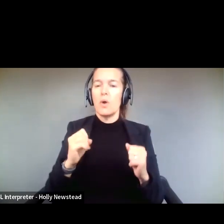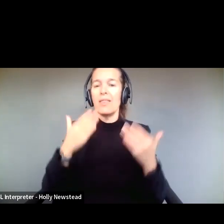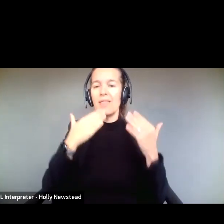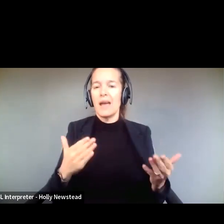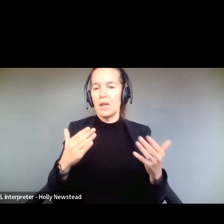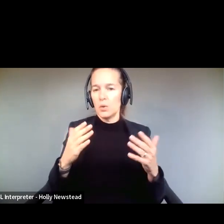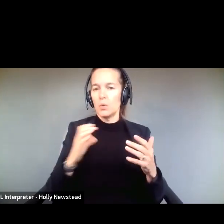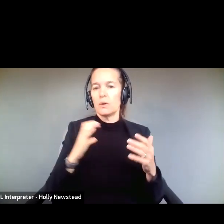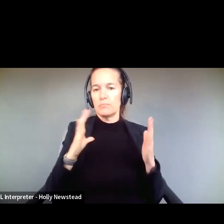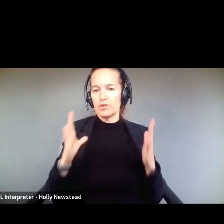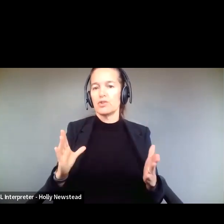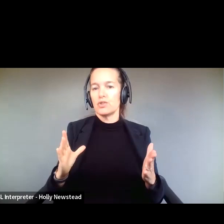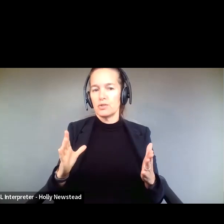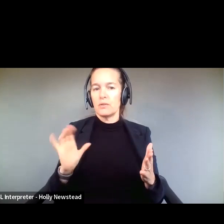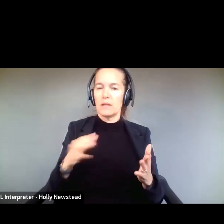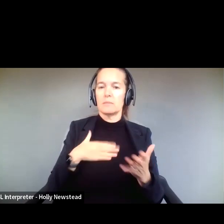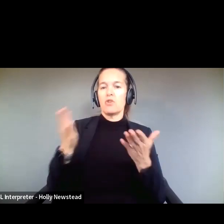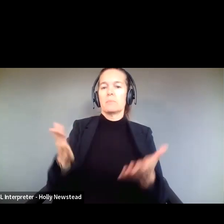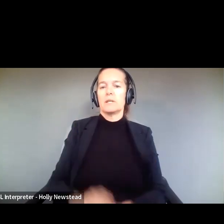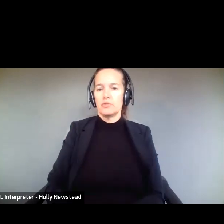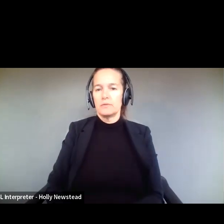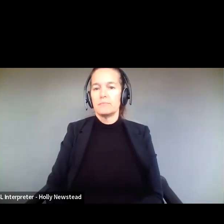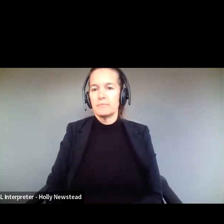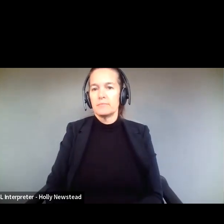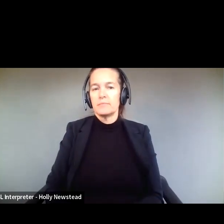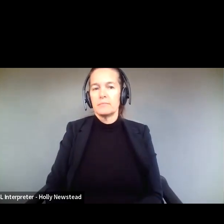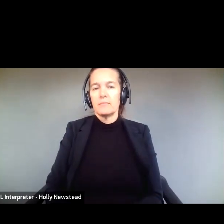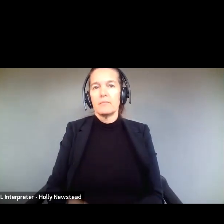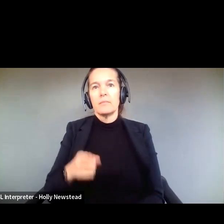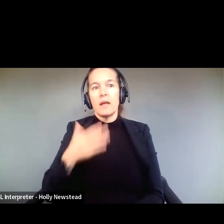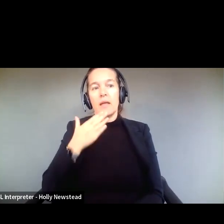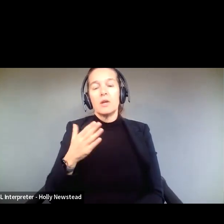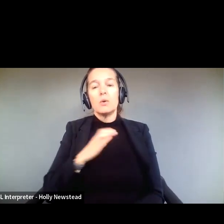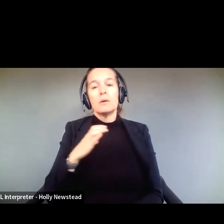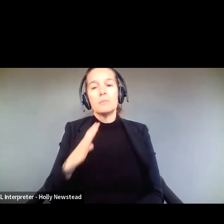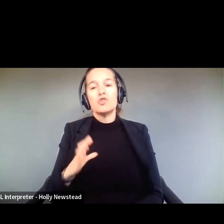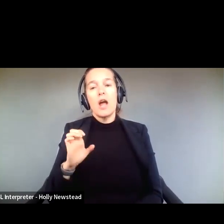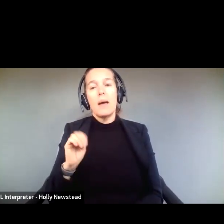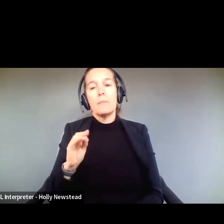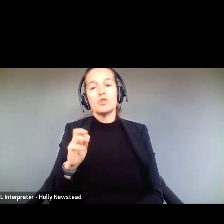commissioners. Those are my recommendations. Thank you. Commissioner Emerson, you said that